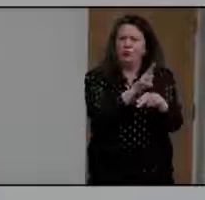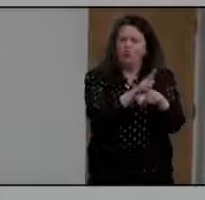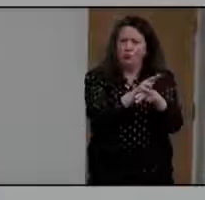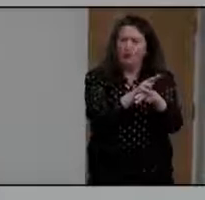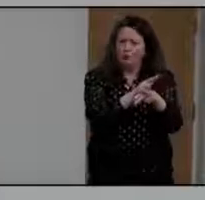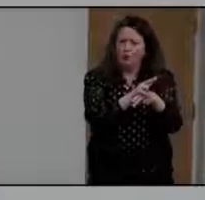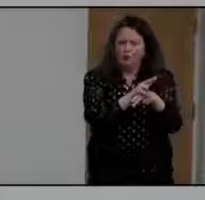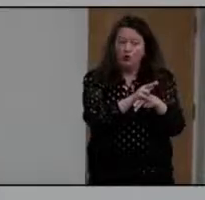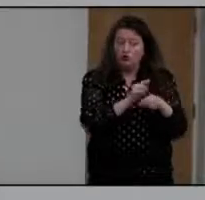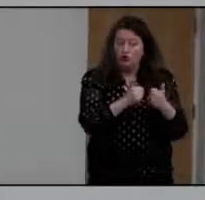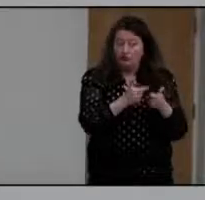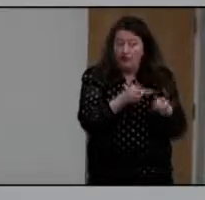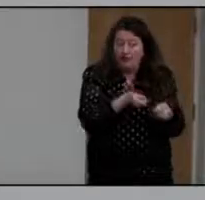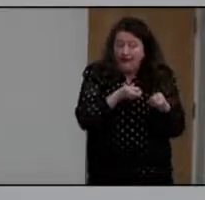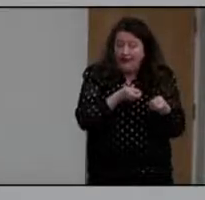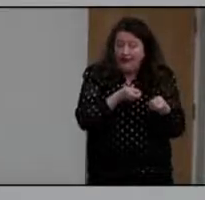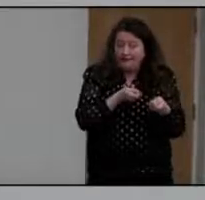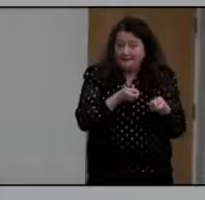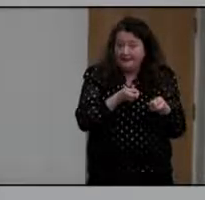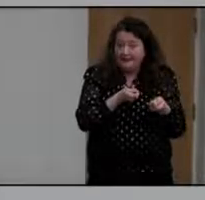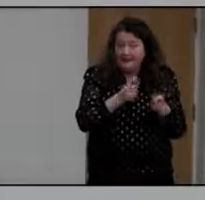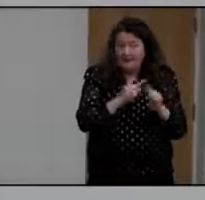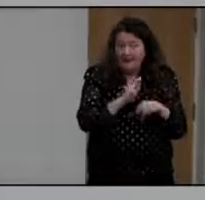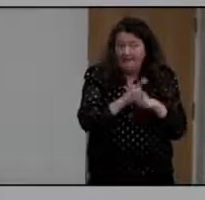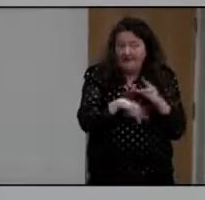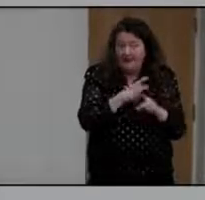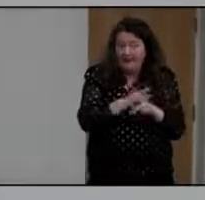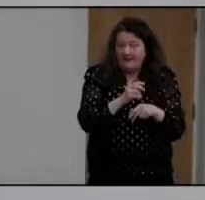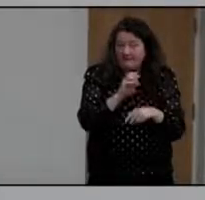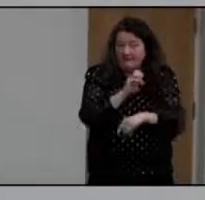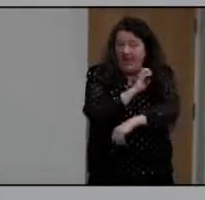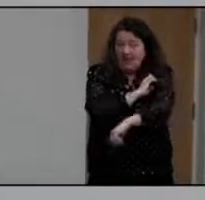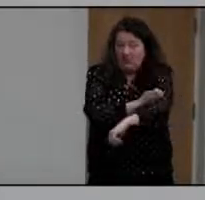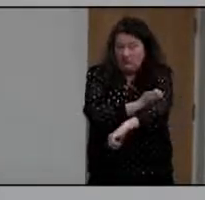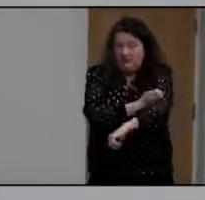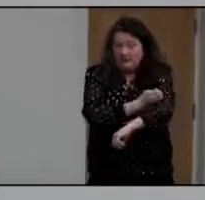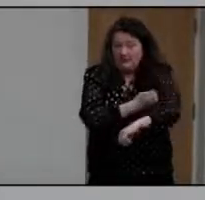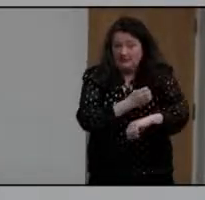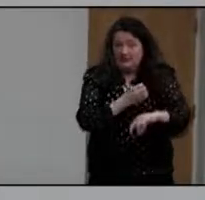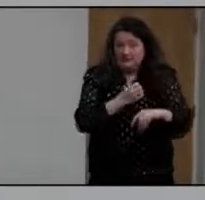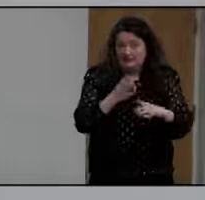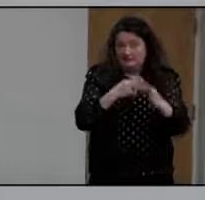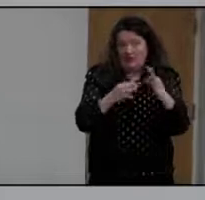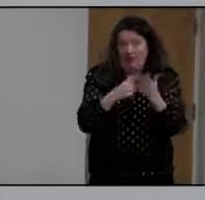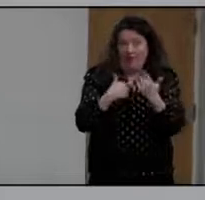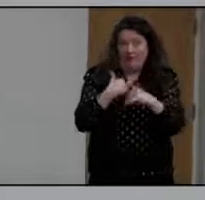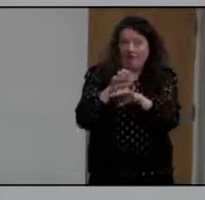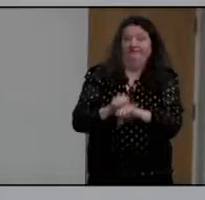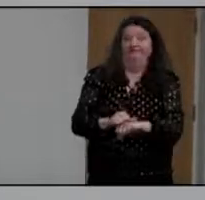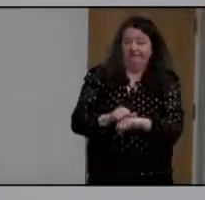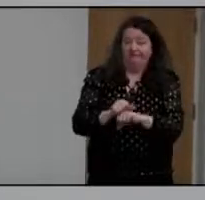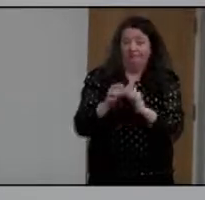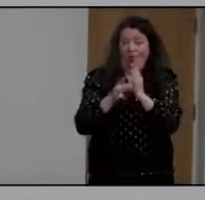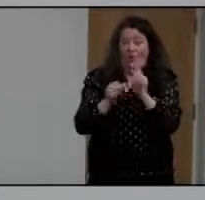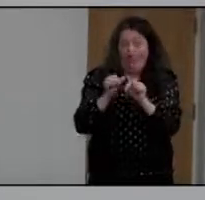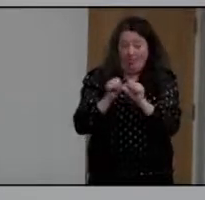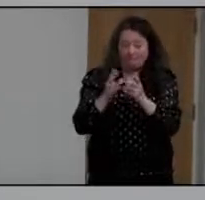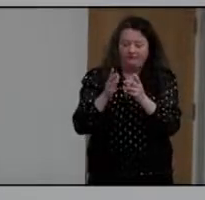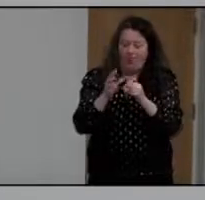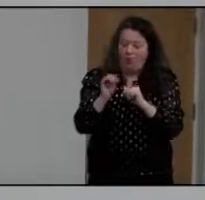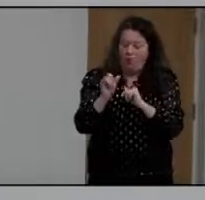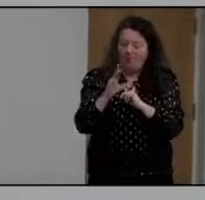get a different kind of natural gas-based energy. So I think there might be an opportunity. I really do not know the economics of it, but we do